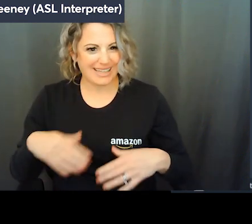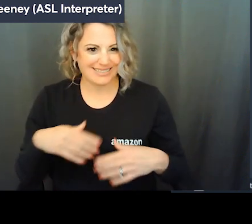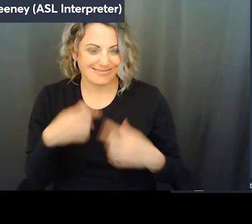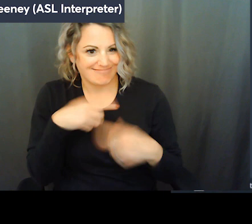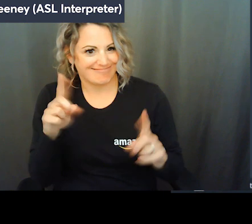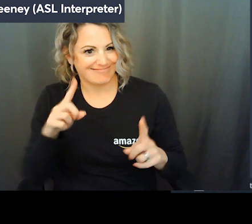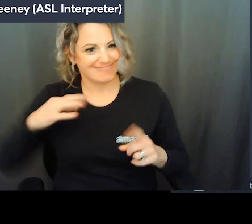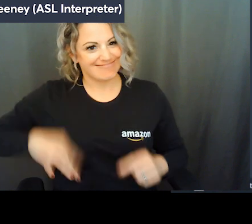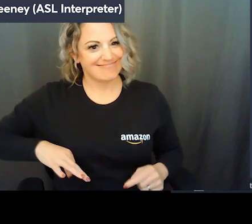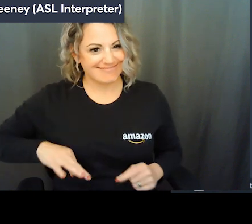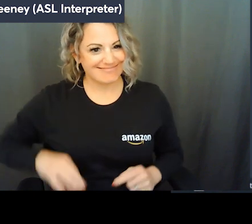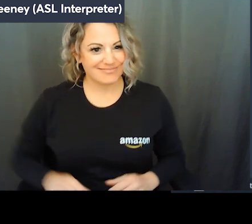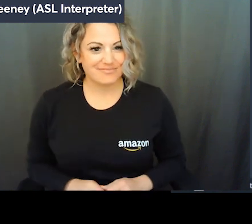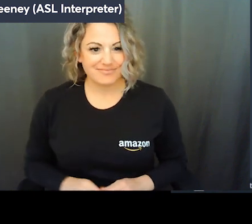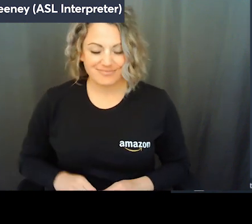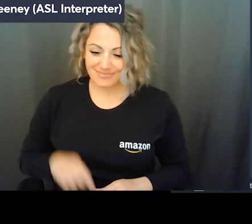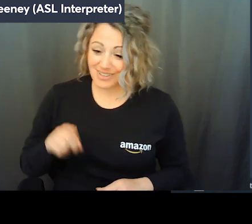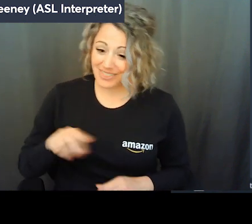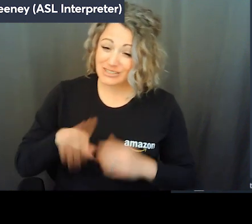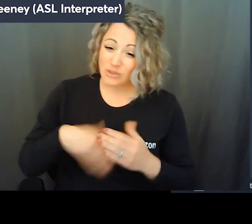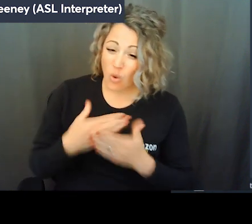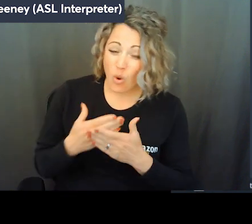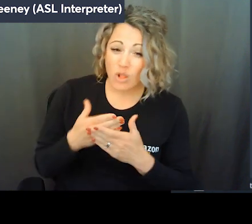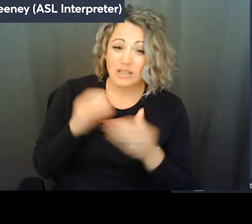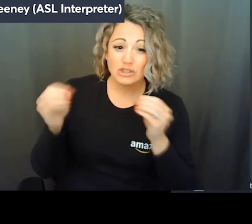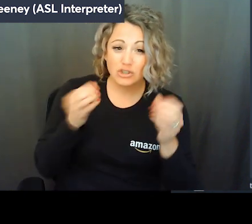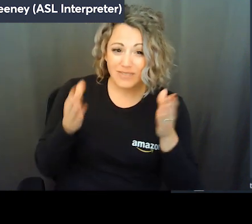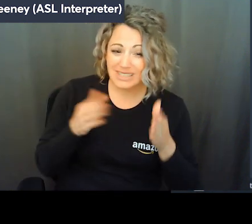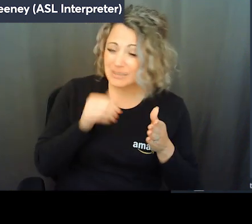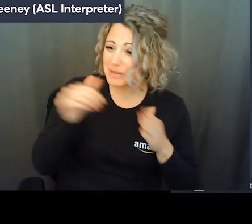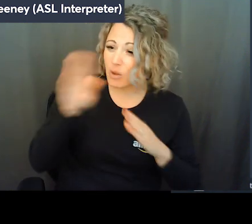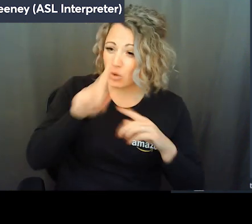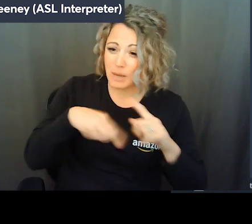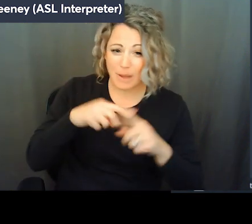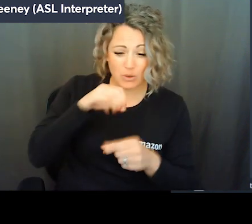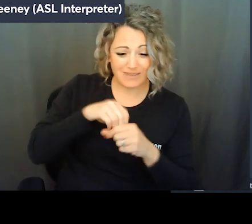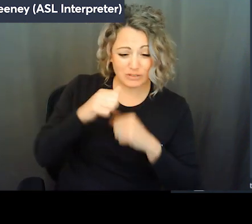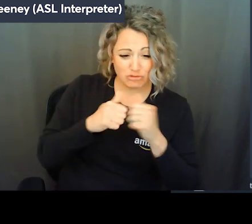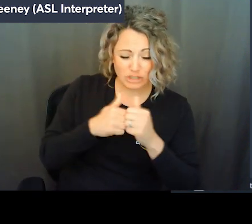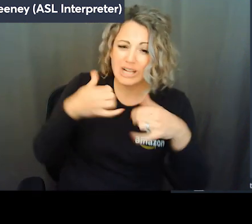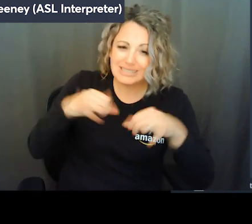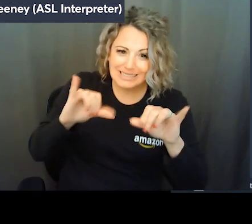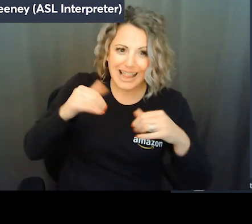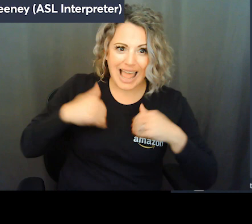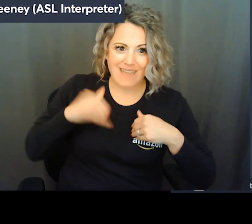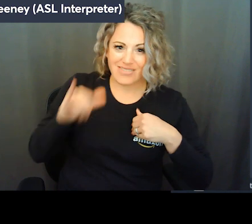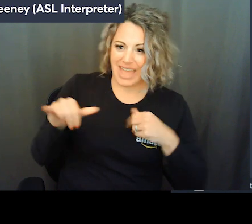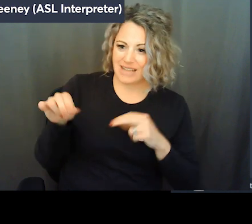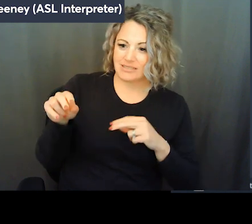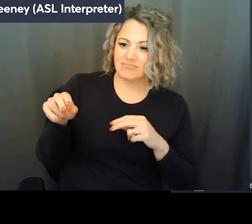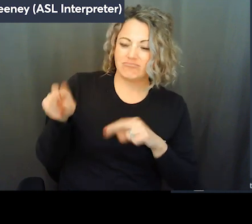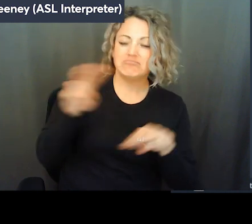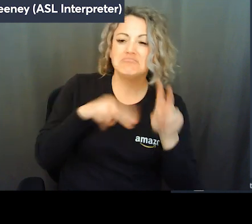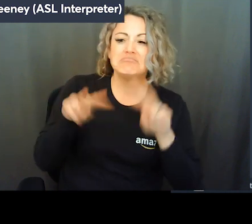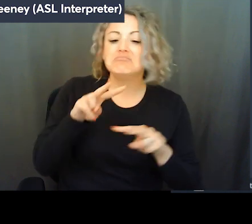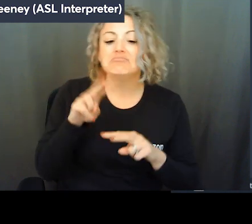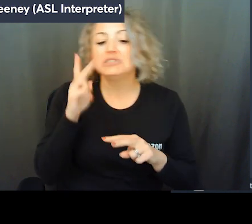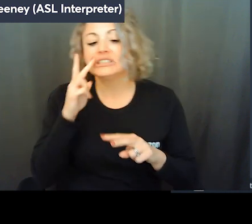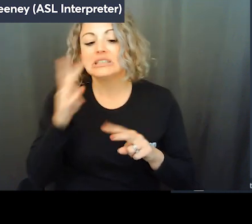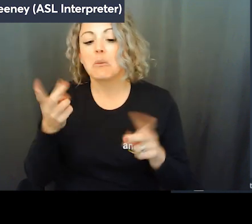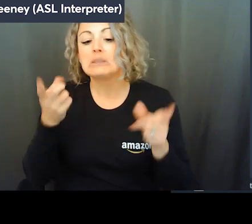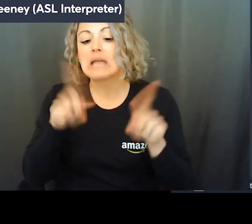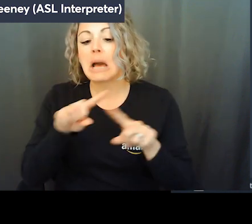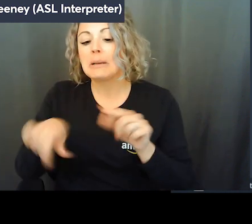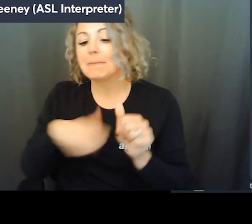this is all serverless and I'm not worrying about infrastructure at all, I still have that observability into what's going on behind the